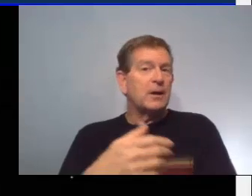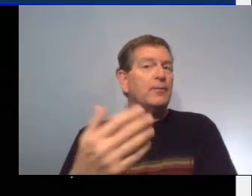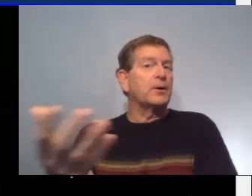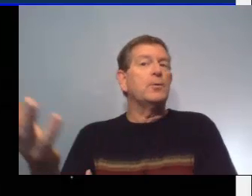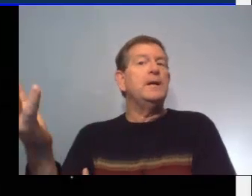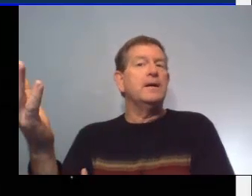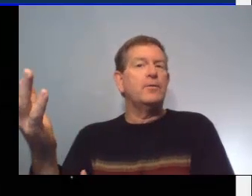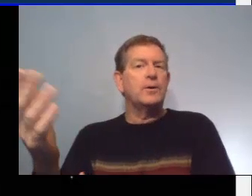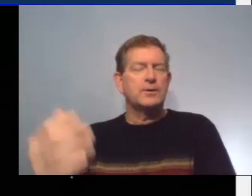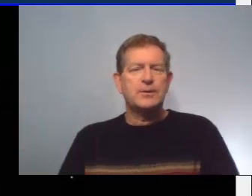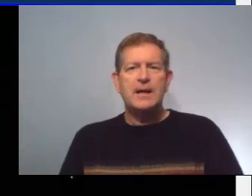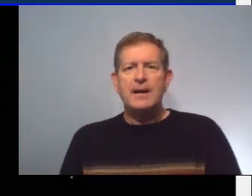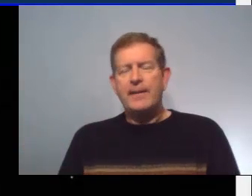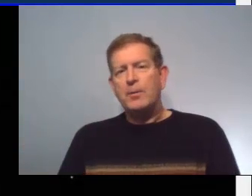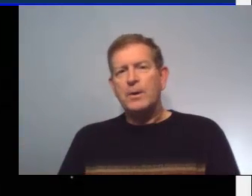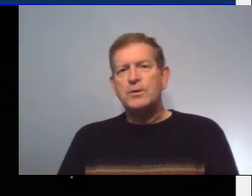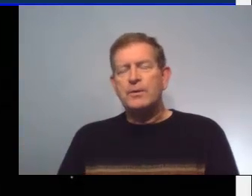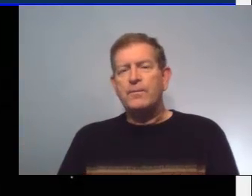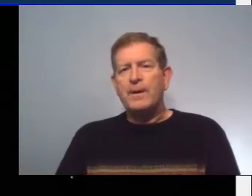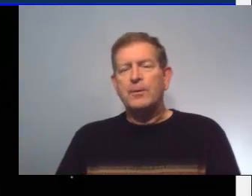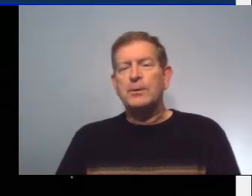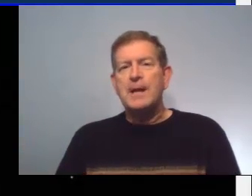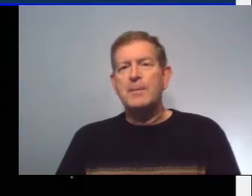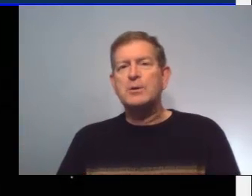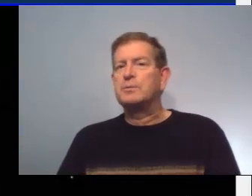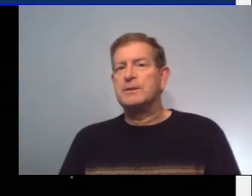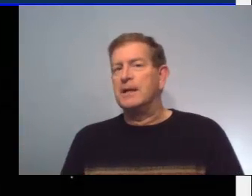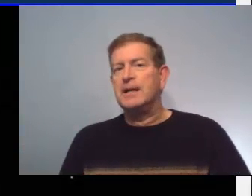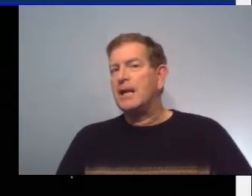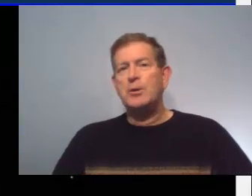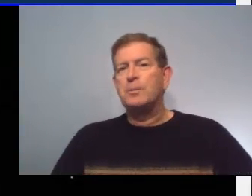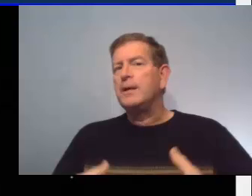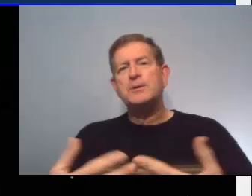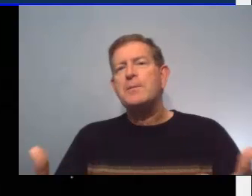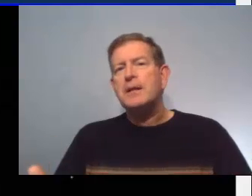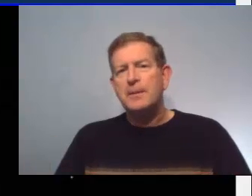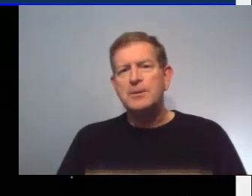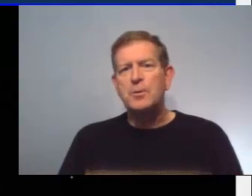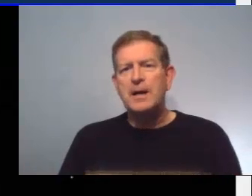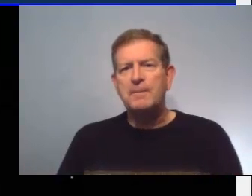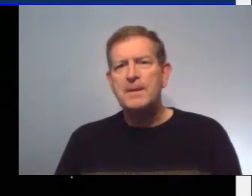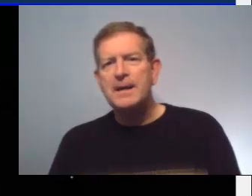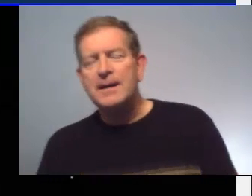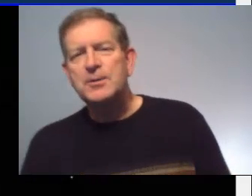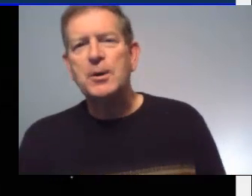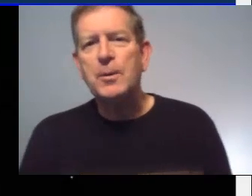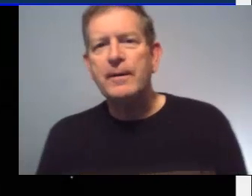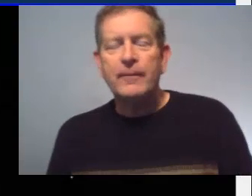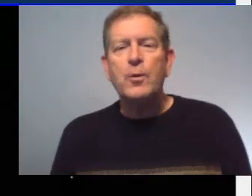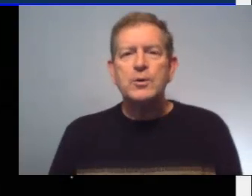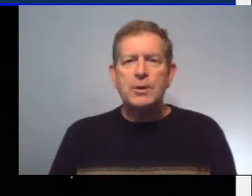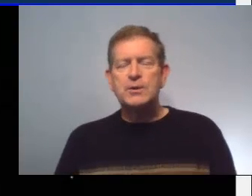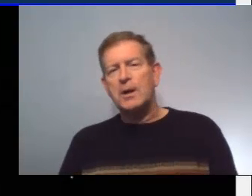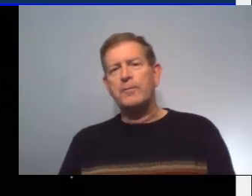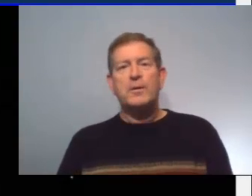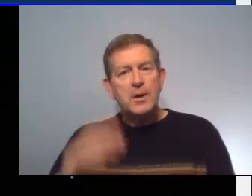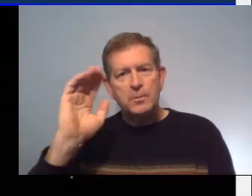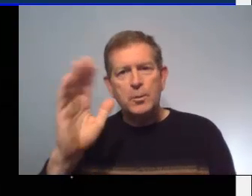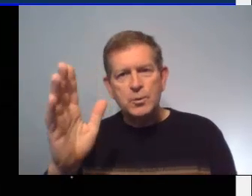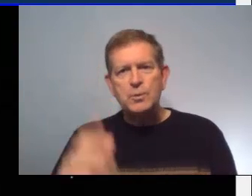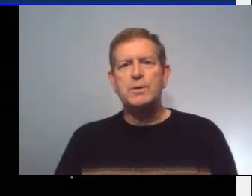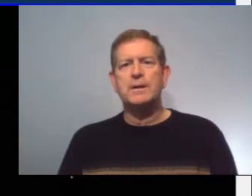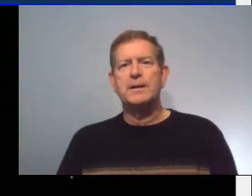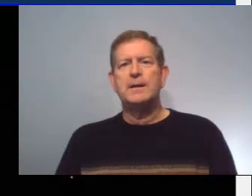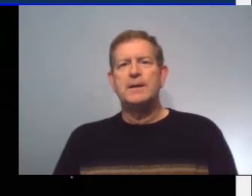but why not start off with a greeting, of course. And then once you've found out what their name is, indicate that you're pleased to meet them as well. So, of course, you could start off